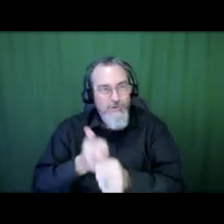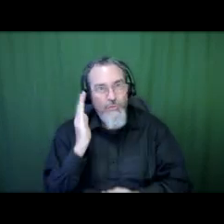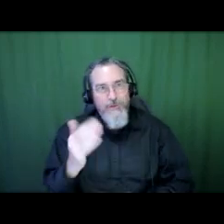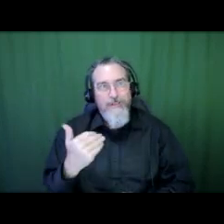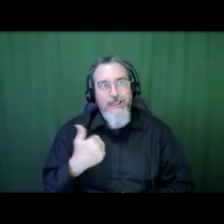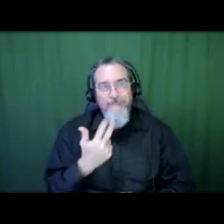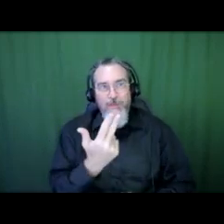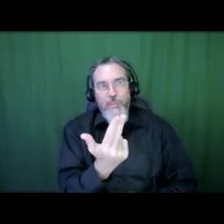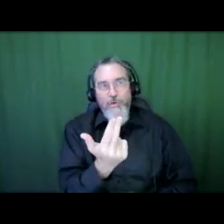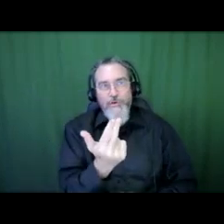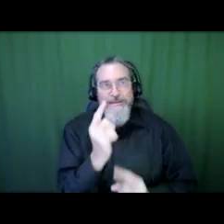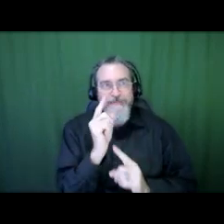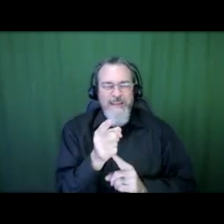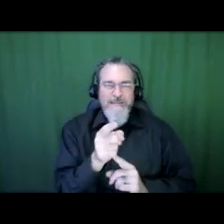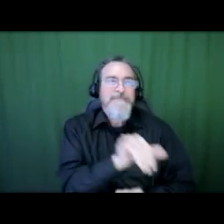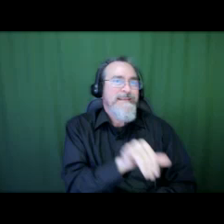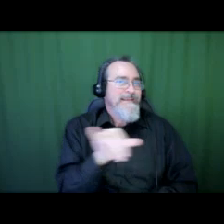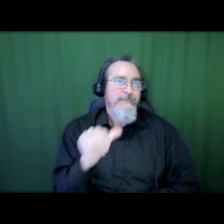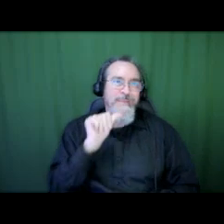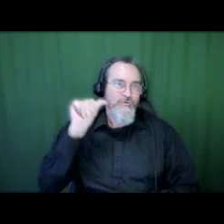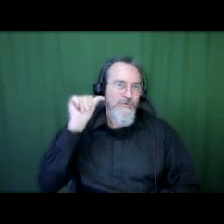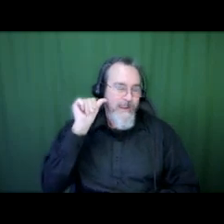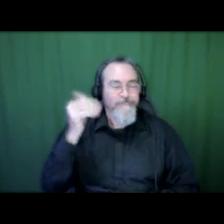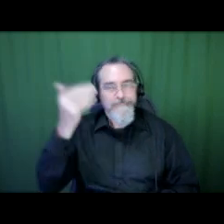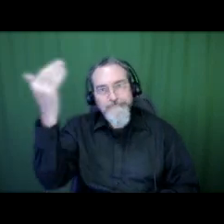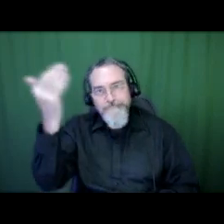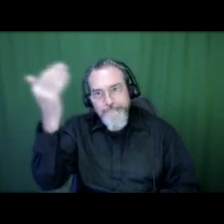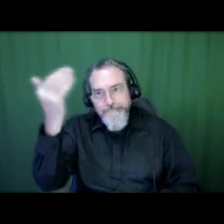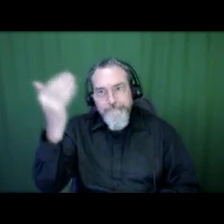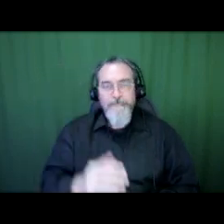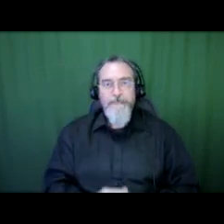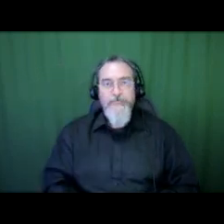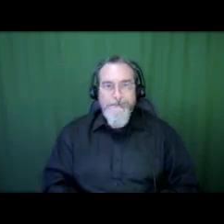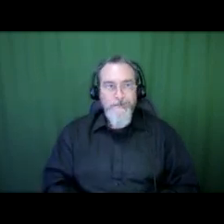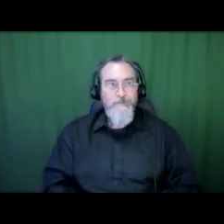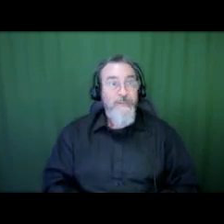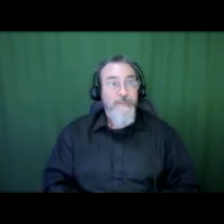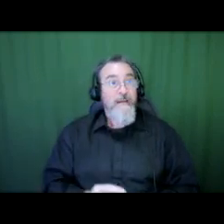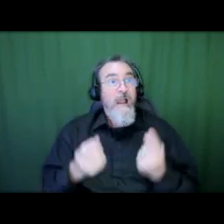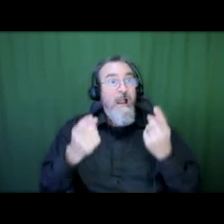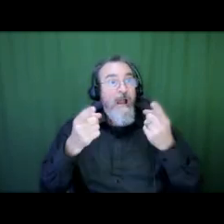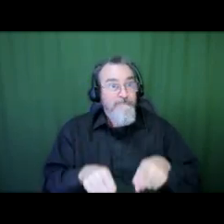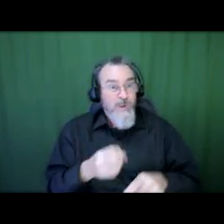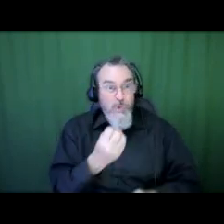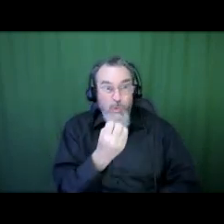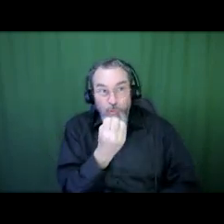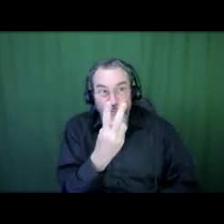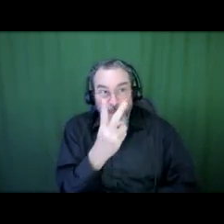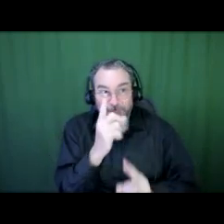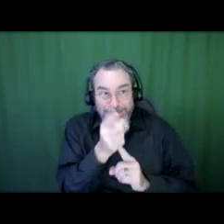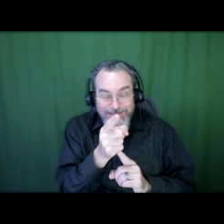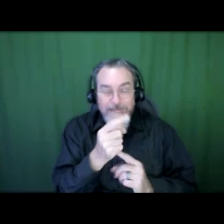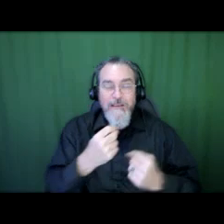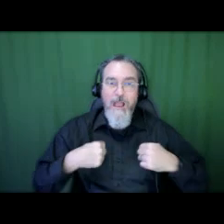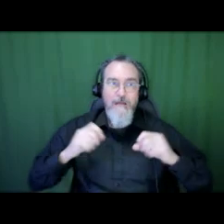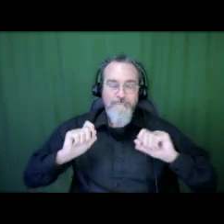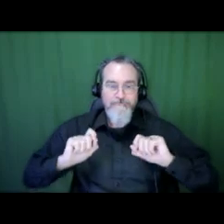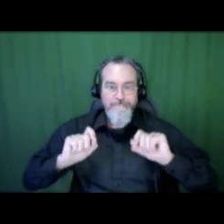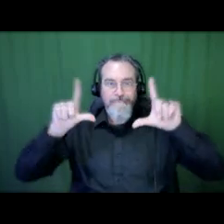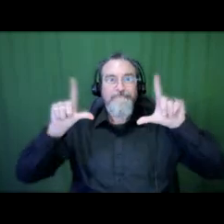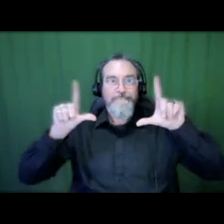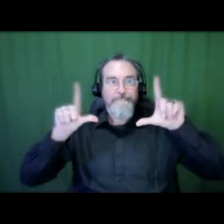minutes, same as yesterday, to present. And at the 12-minute mark, I'll come back on camera,